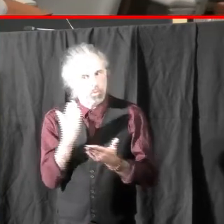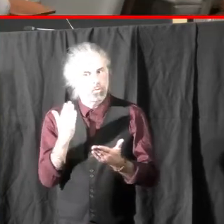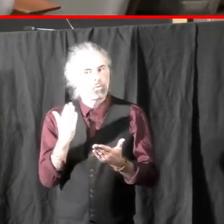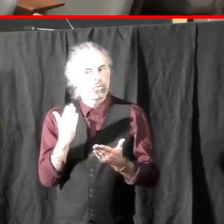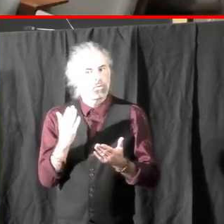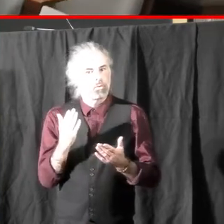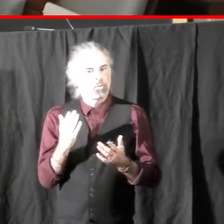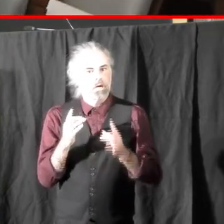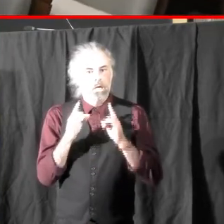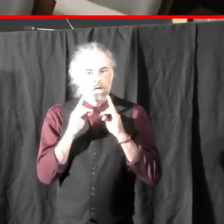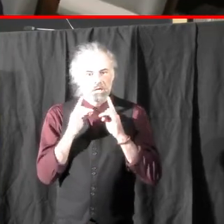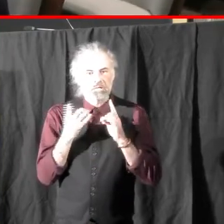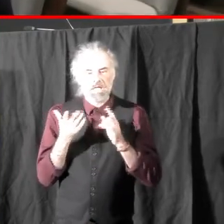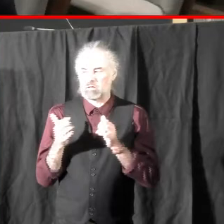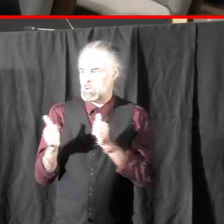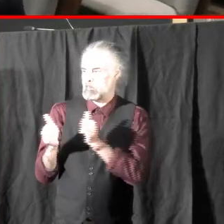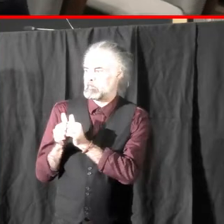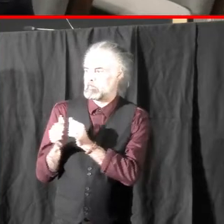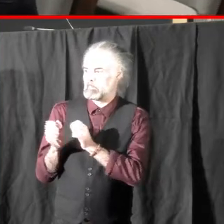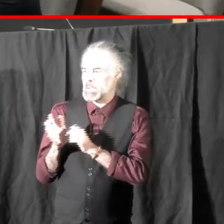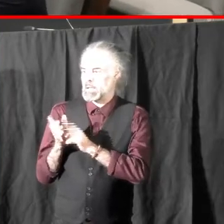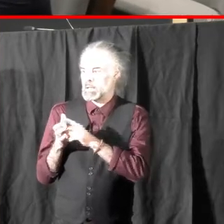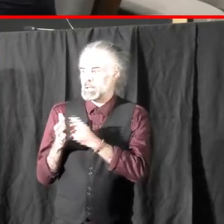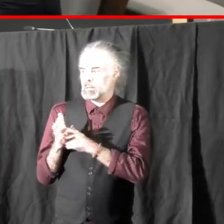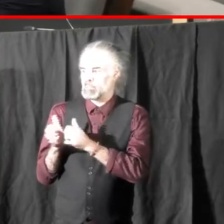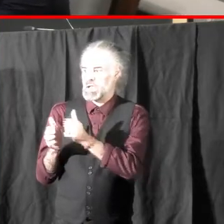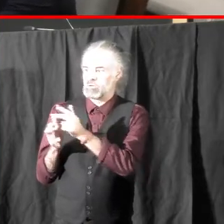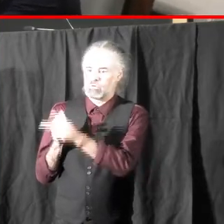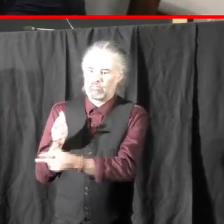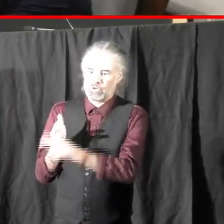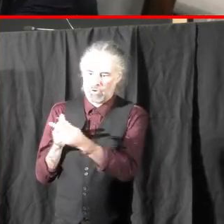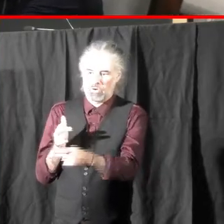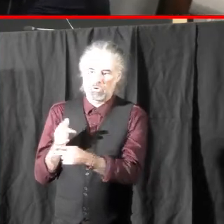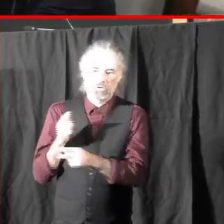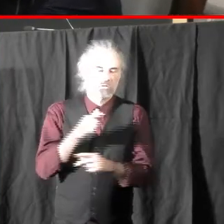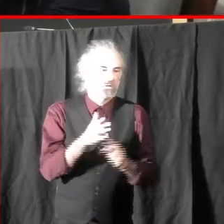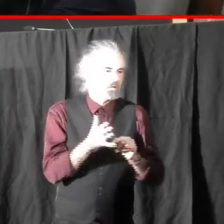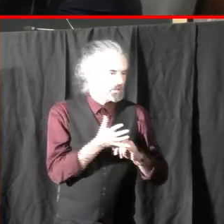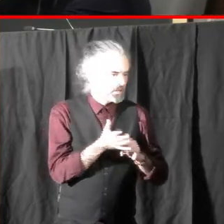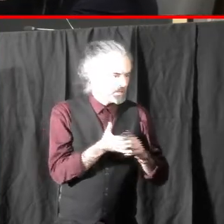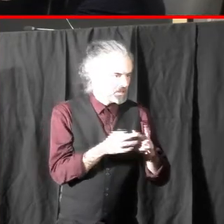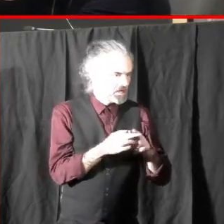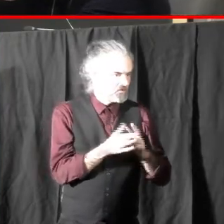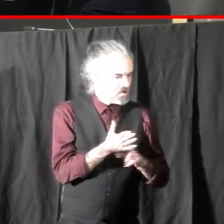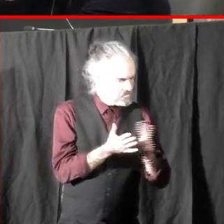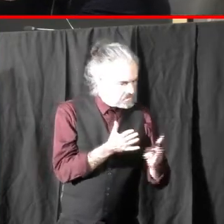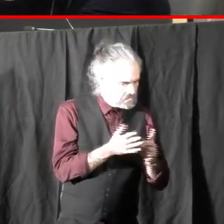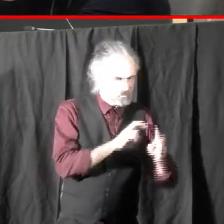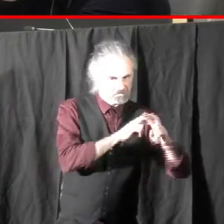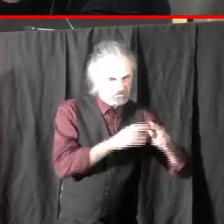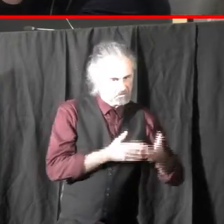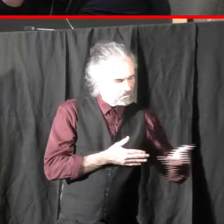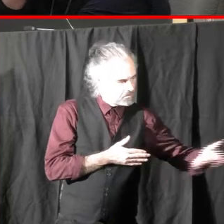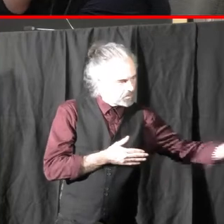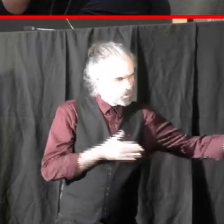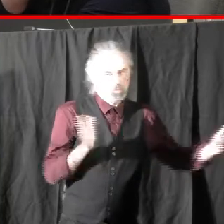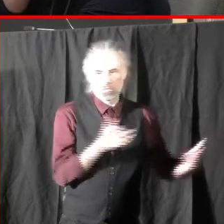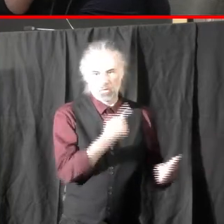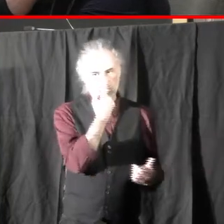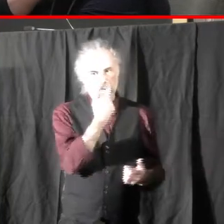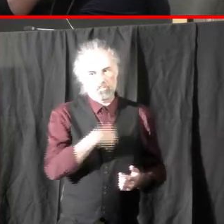it peer reviewed. And also, like, for example, Stefan to read the article and maybe do backup research before.